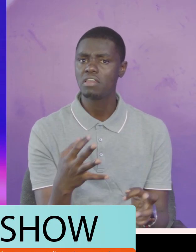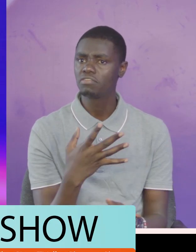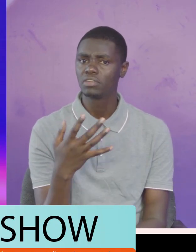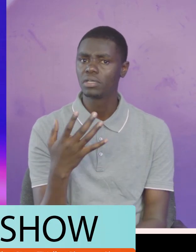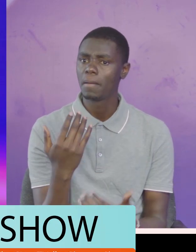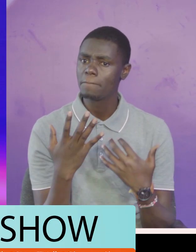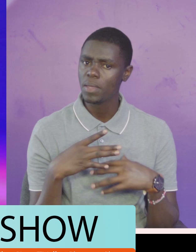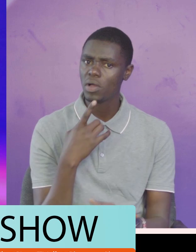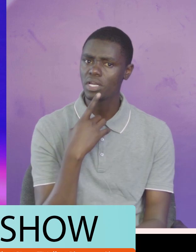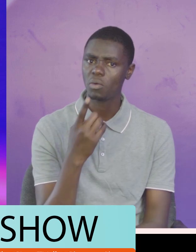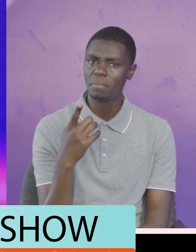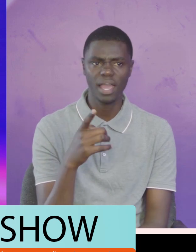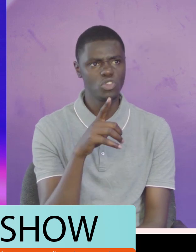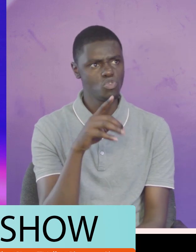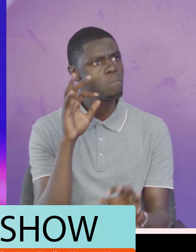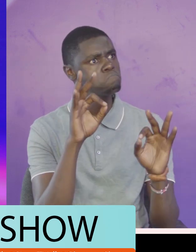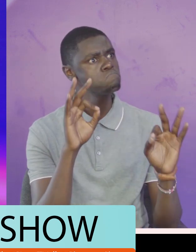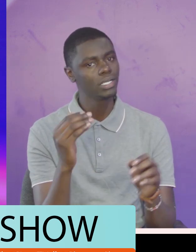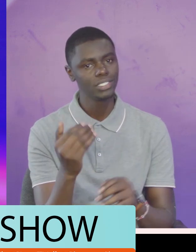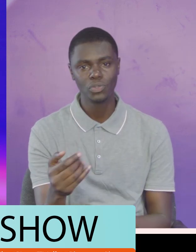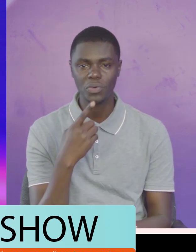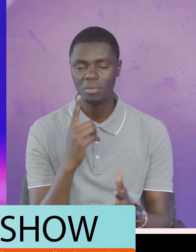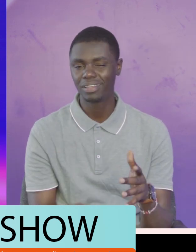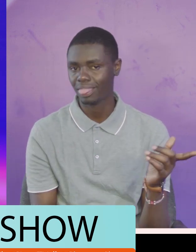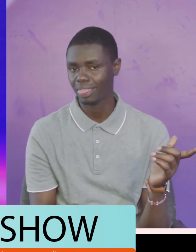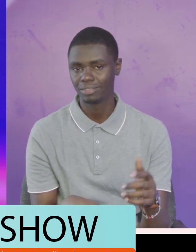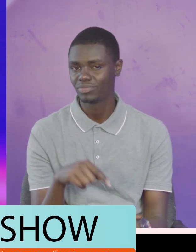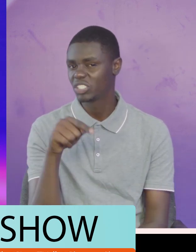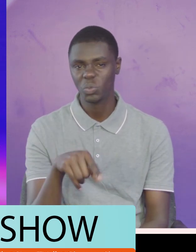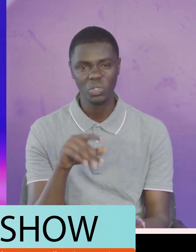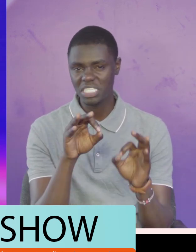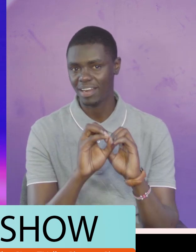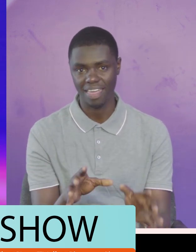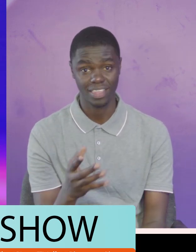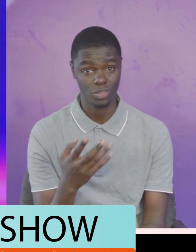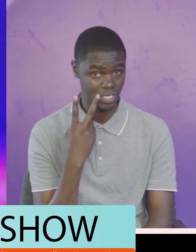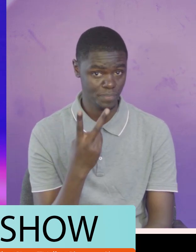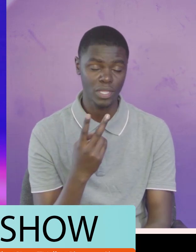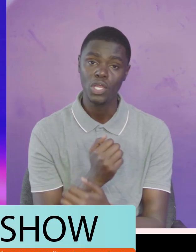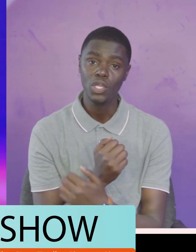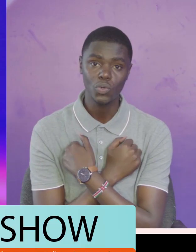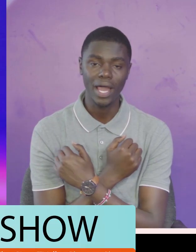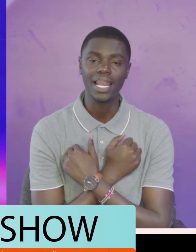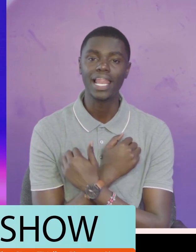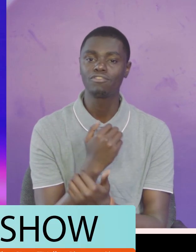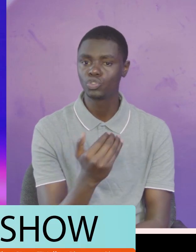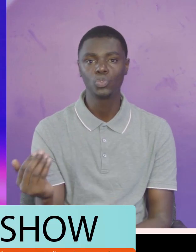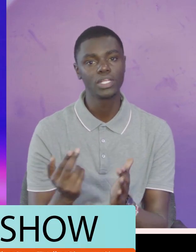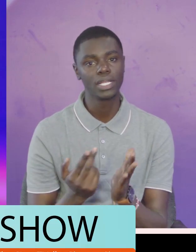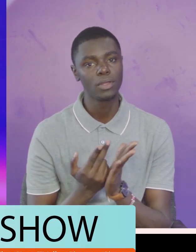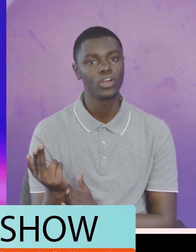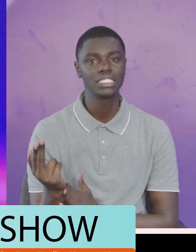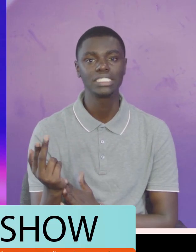else will tell you you look smart, when you don't look smart, the kids will always tell you, well, today you don't look smart. So I love their